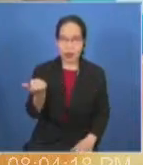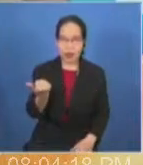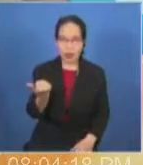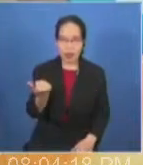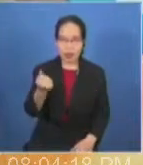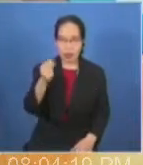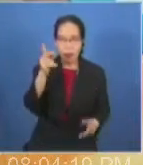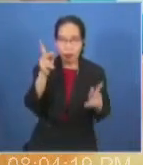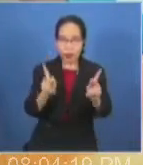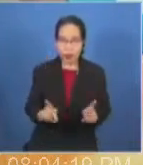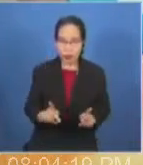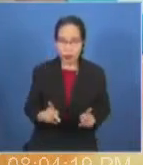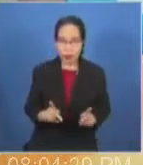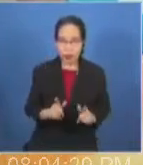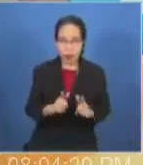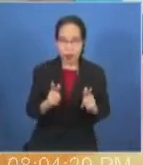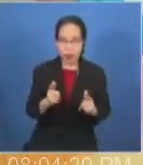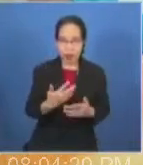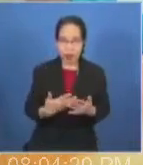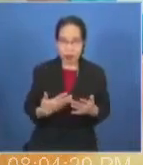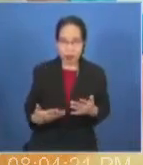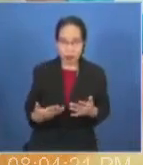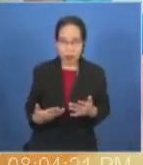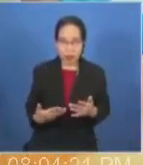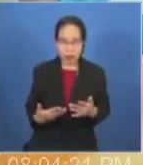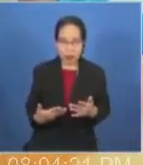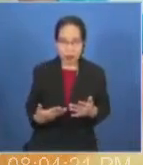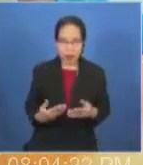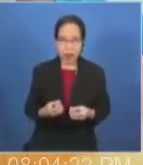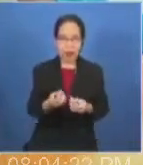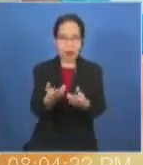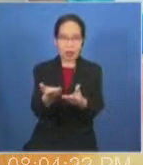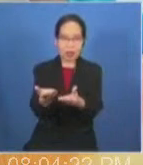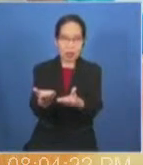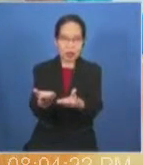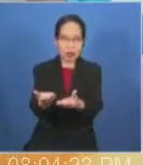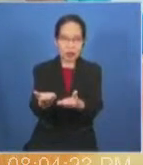Even if it's little for you, it's already a great thing for others.